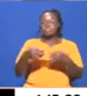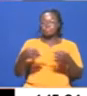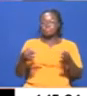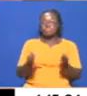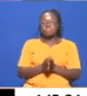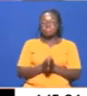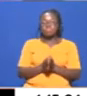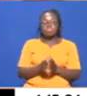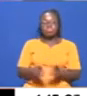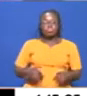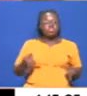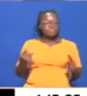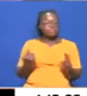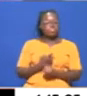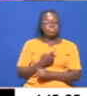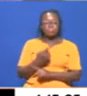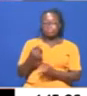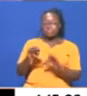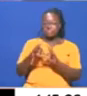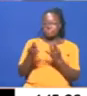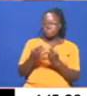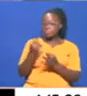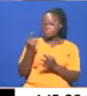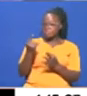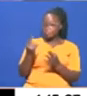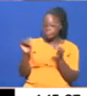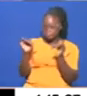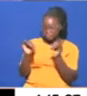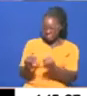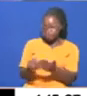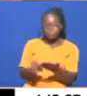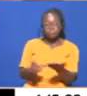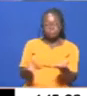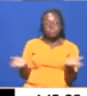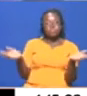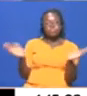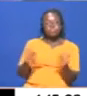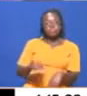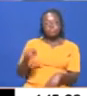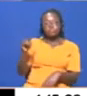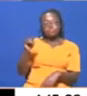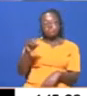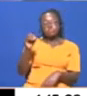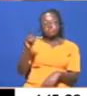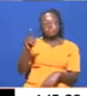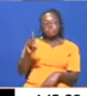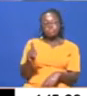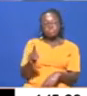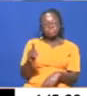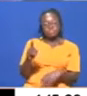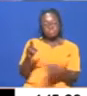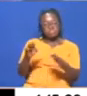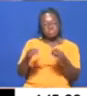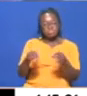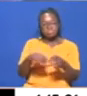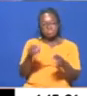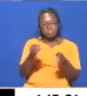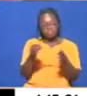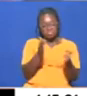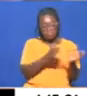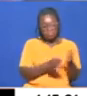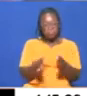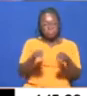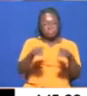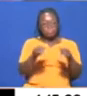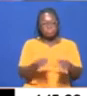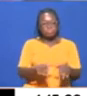lives. One family is still camping at the collapsed gold mine. Another is making burial arrangements for their kin who died in the